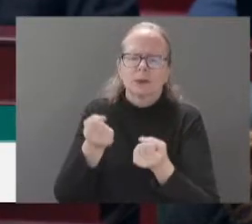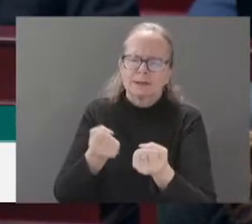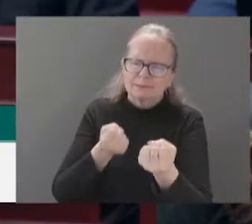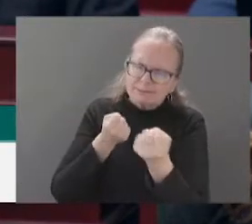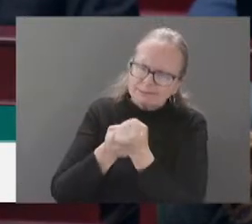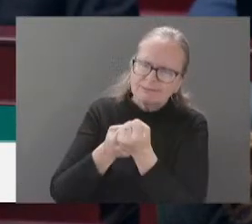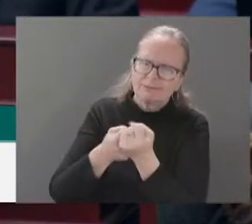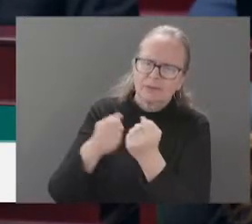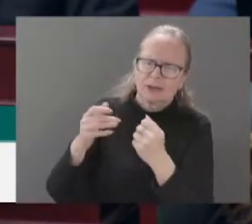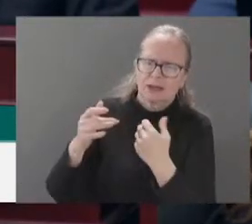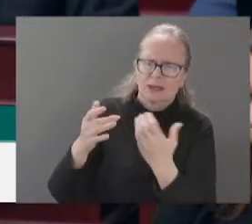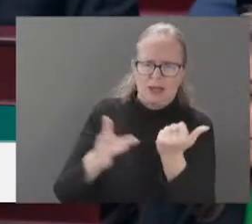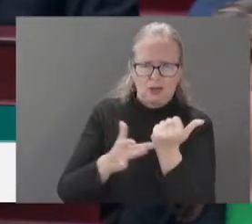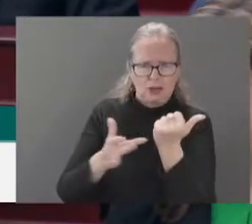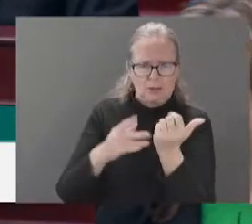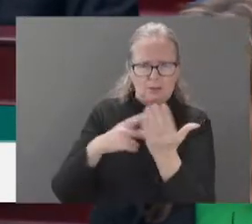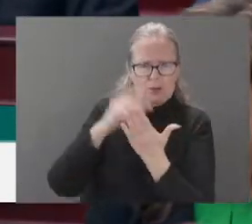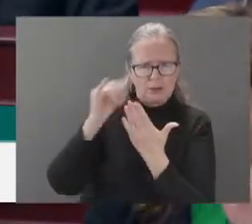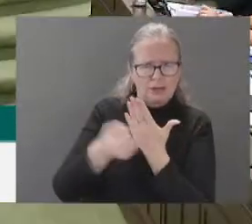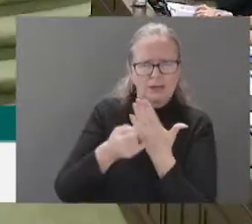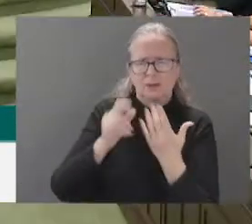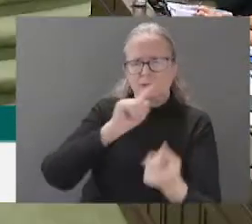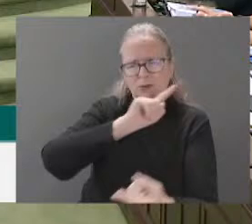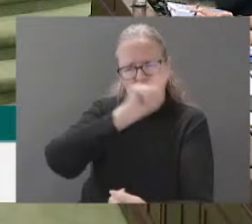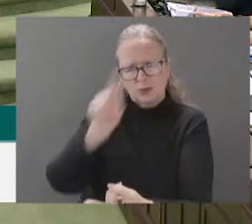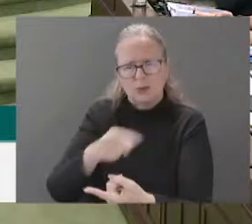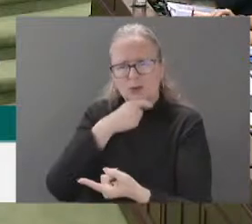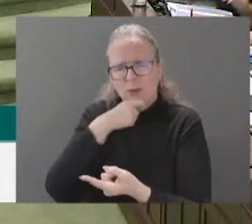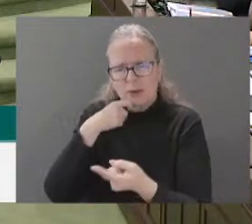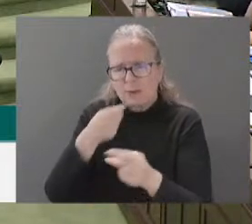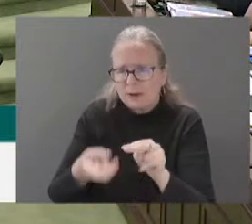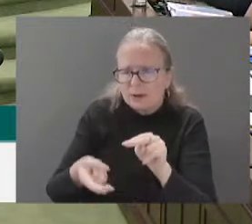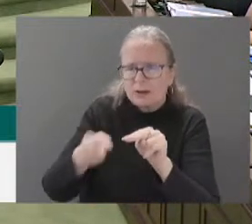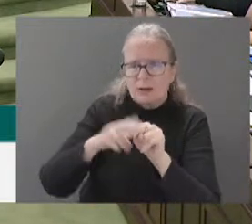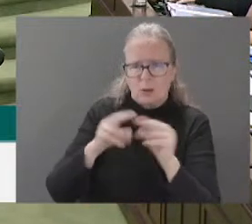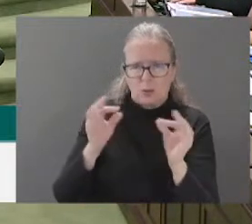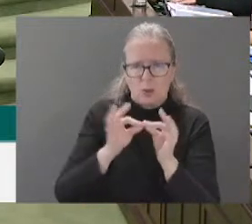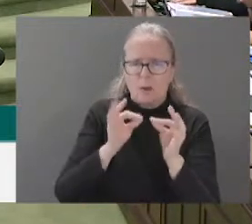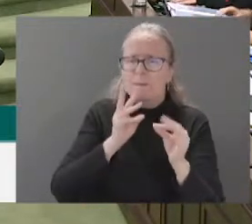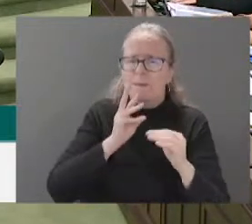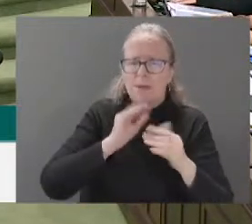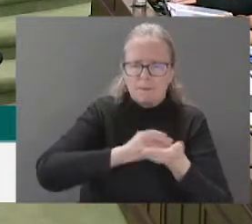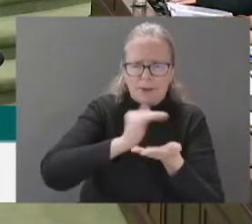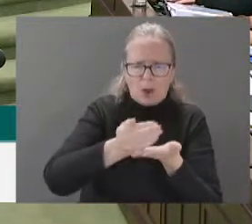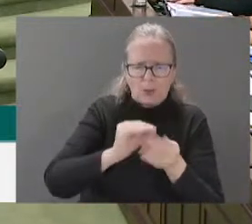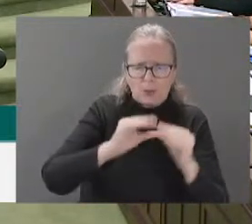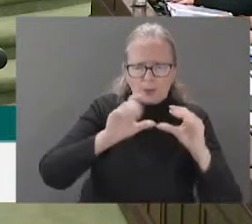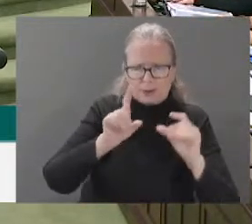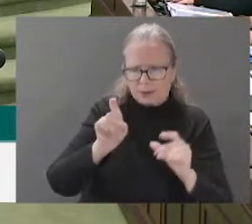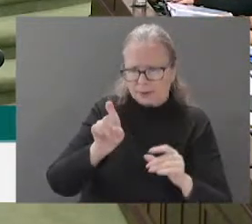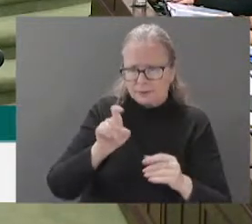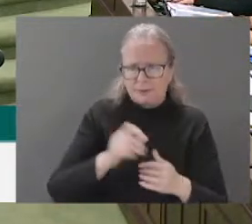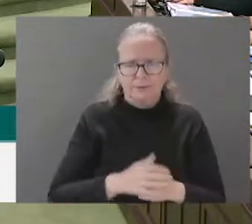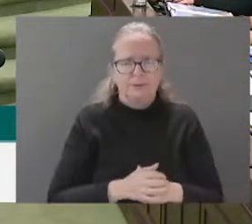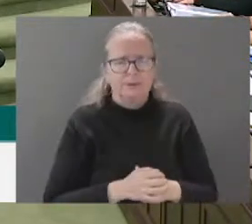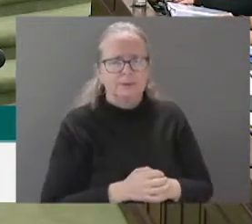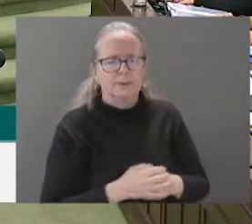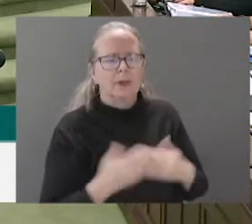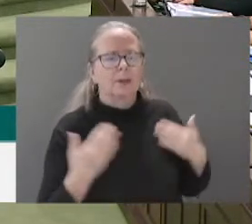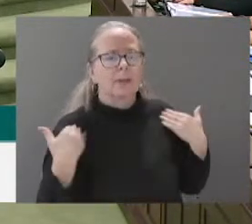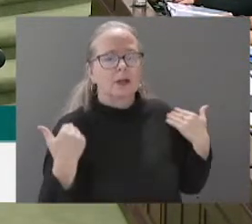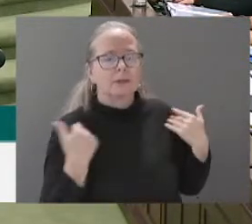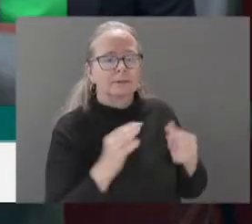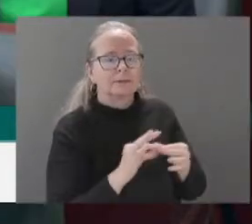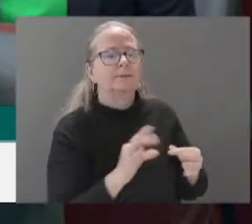our supply of usable water hey honorable the minister of technology and Innovation thank you Mr Speaker and thank you for the